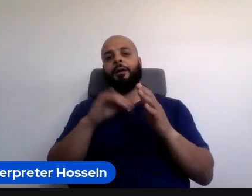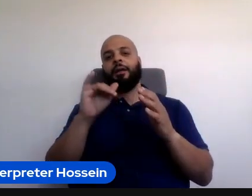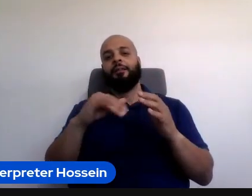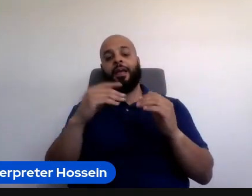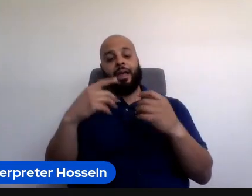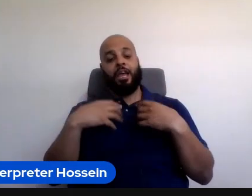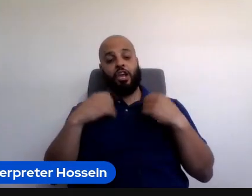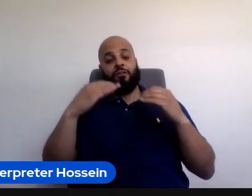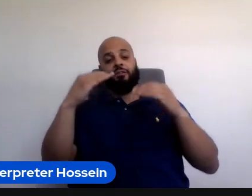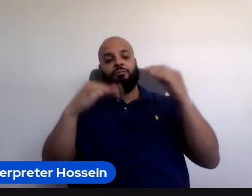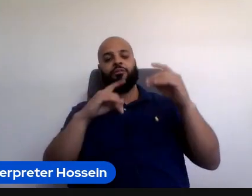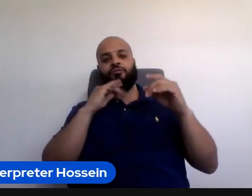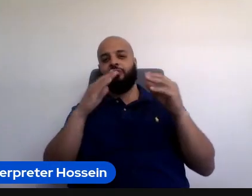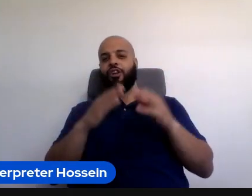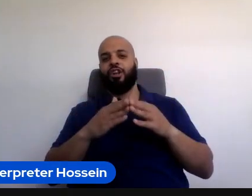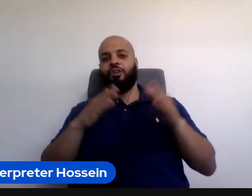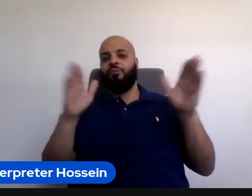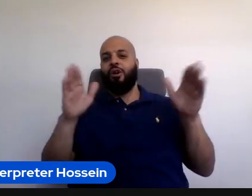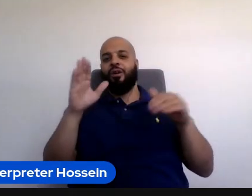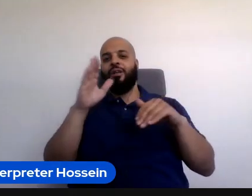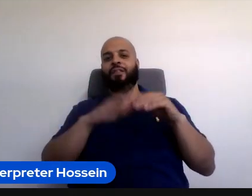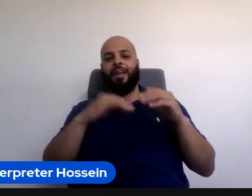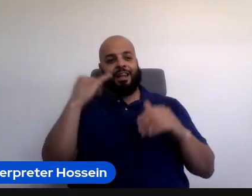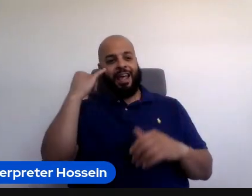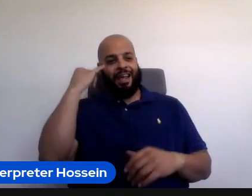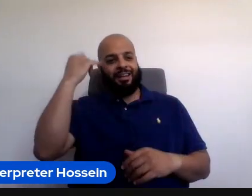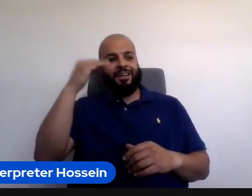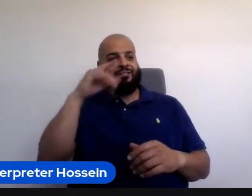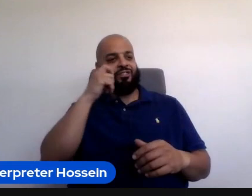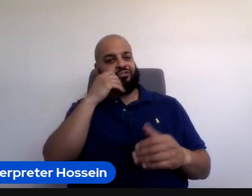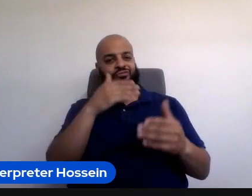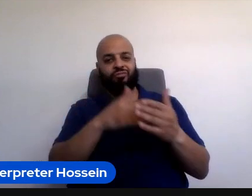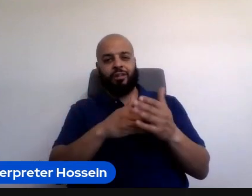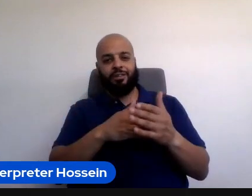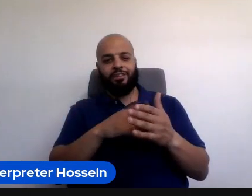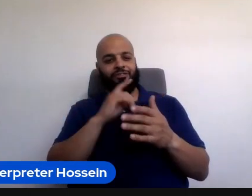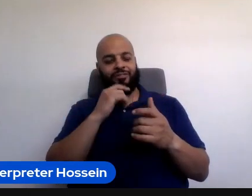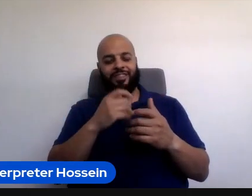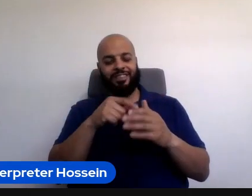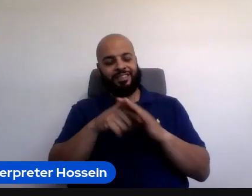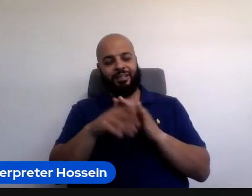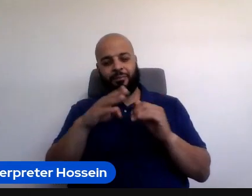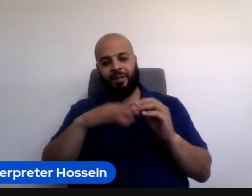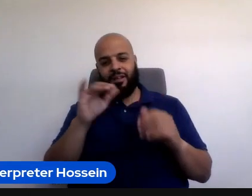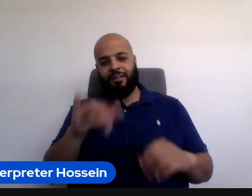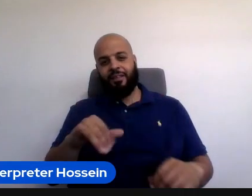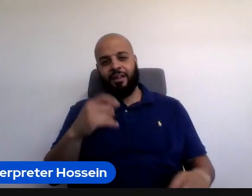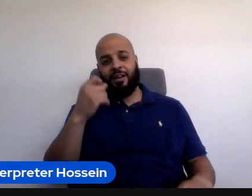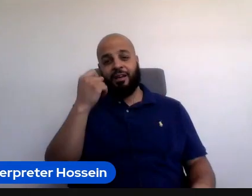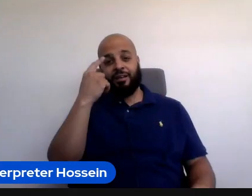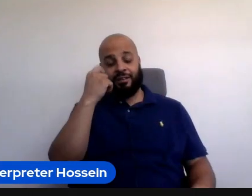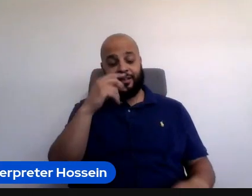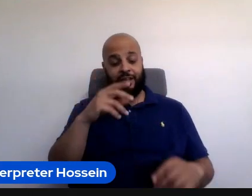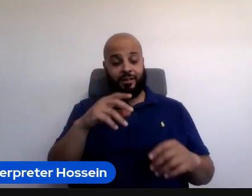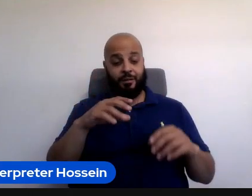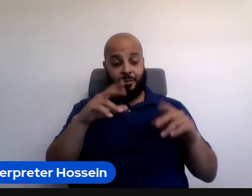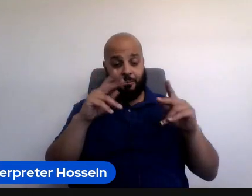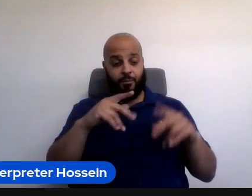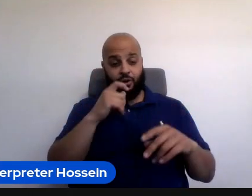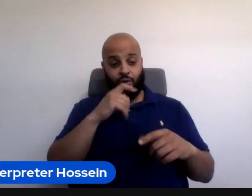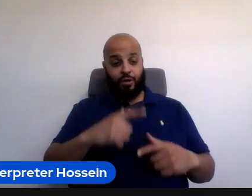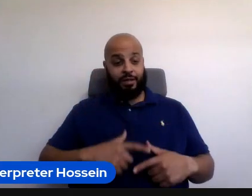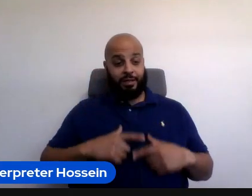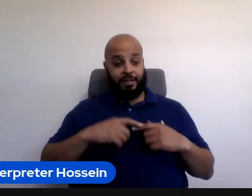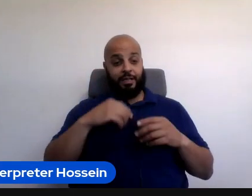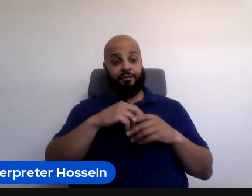actually much broader than the idea of racism. It's much broader than that. And again, being someone who's lived in spaces and been